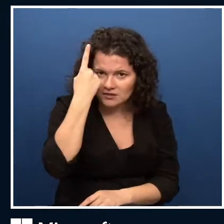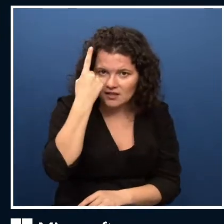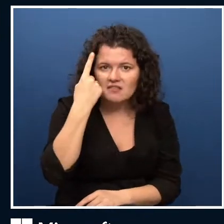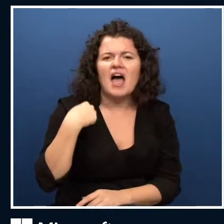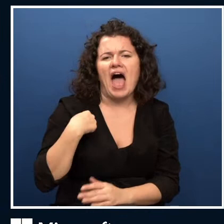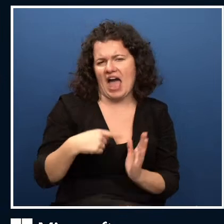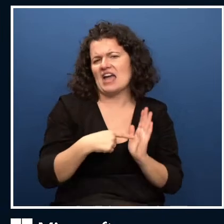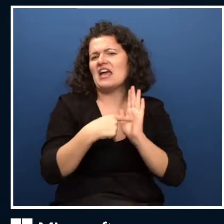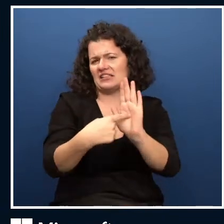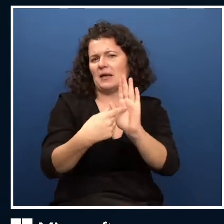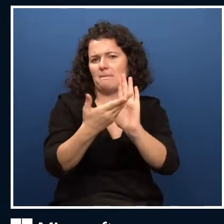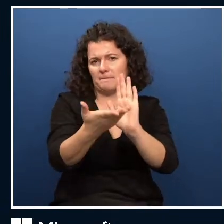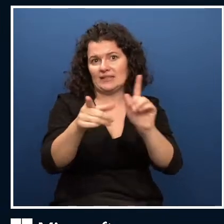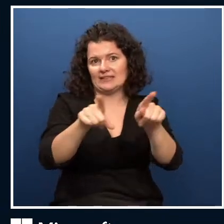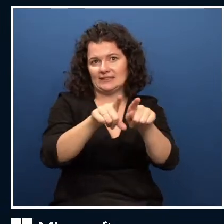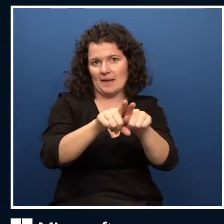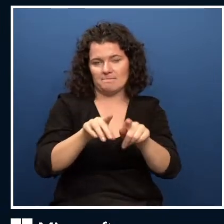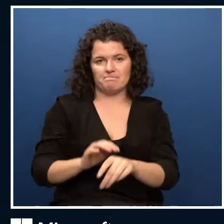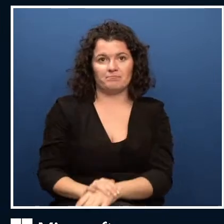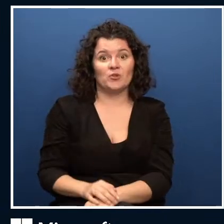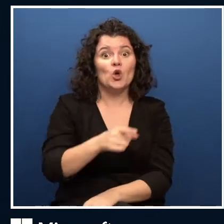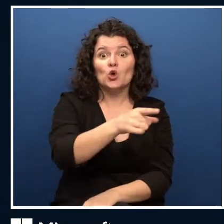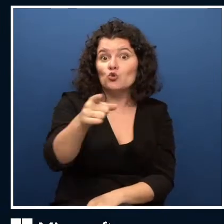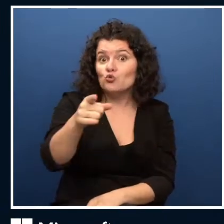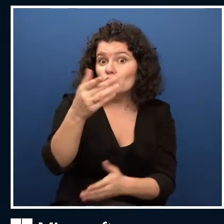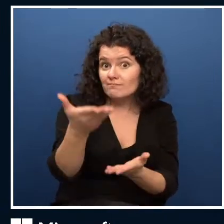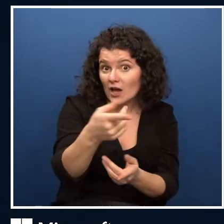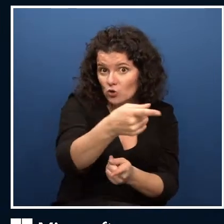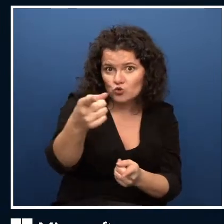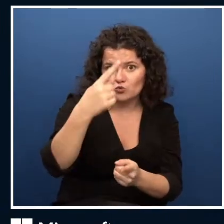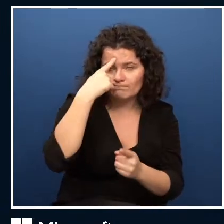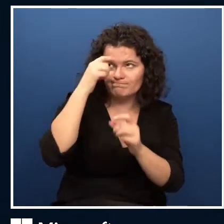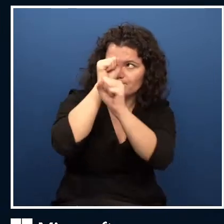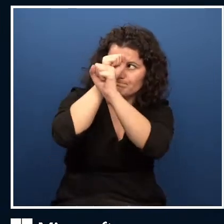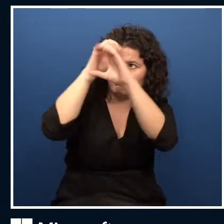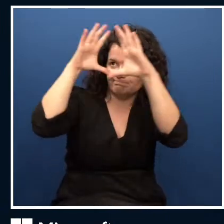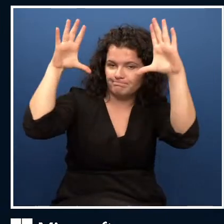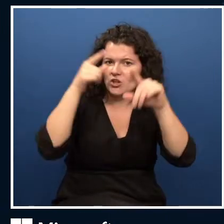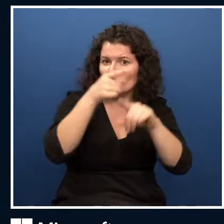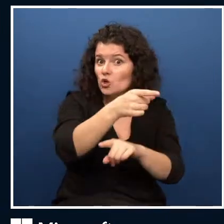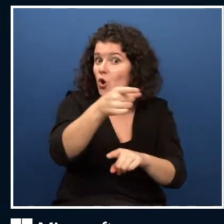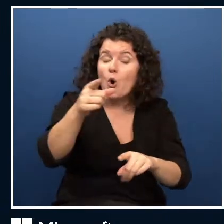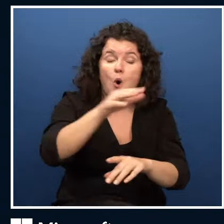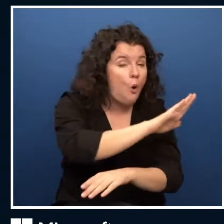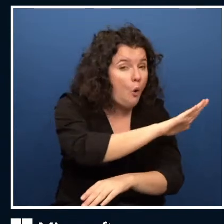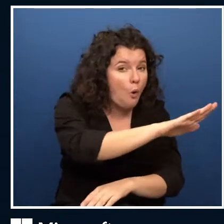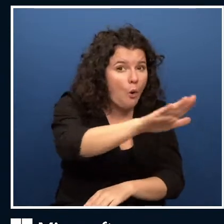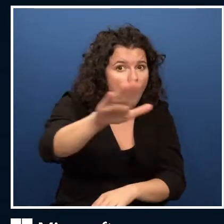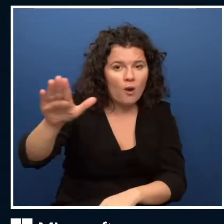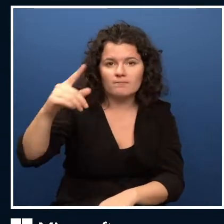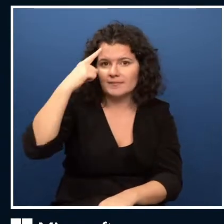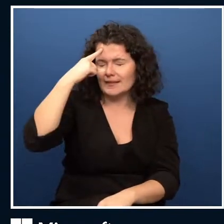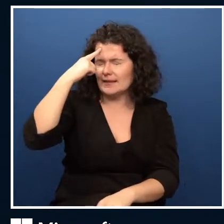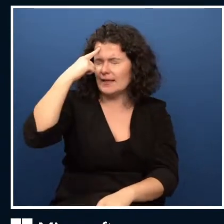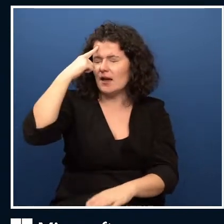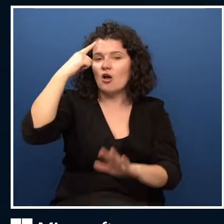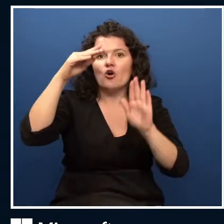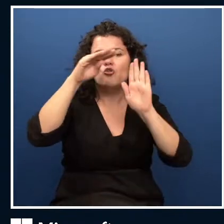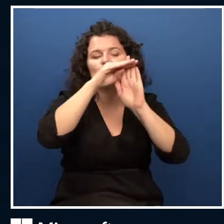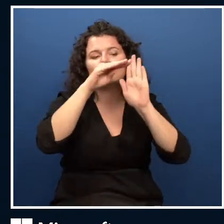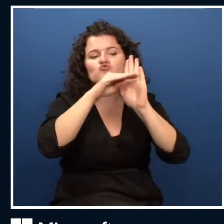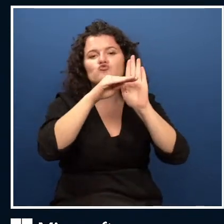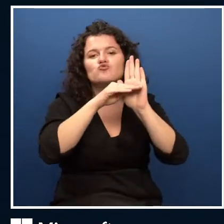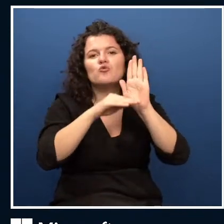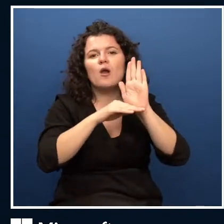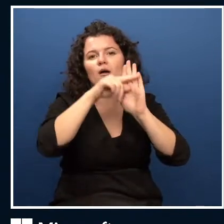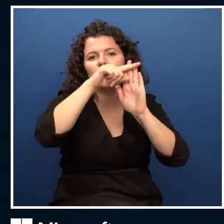what I want you to do is, in your mind, I want you all to think of a rose. I'll give you a moment